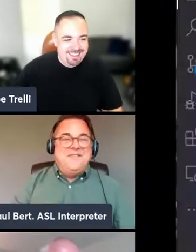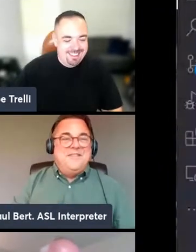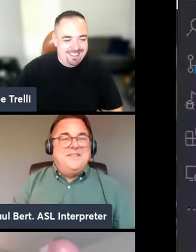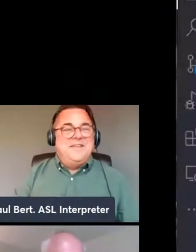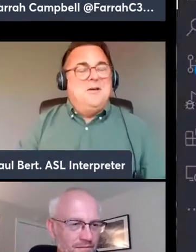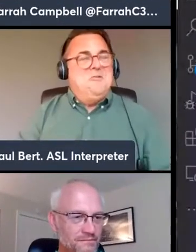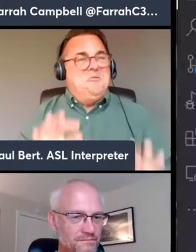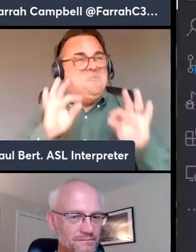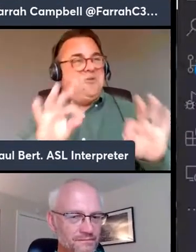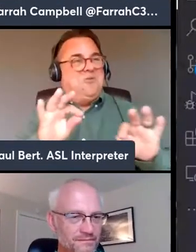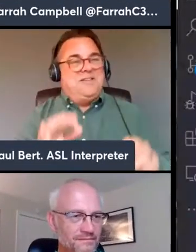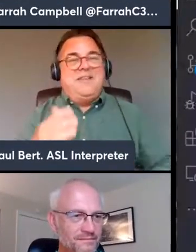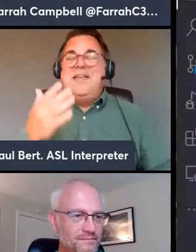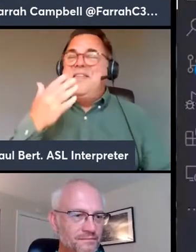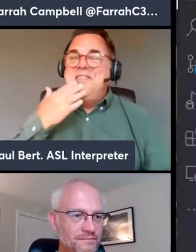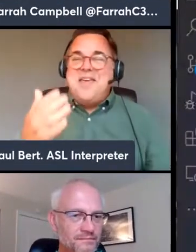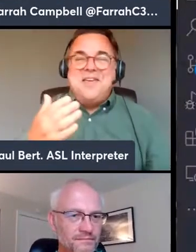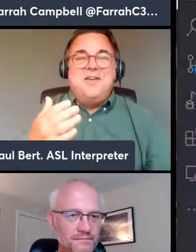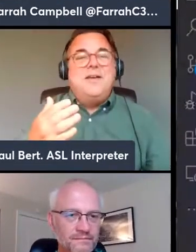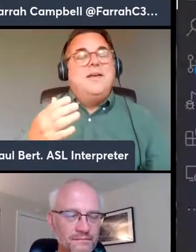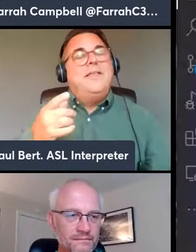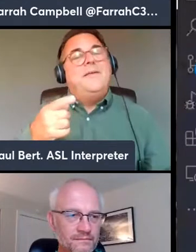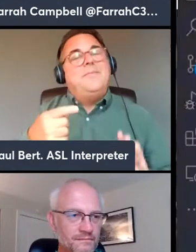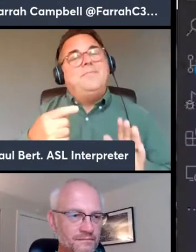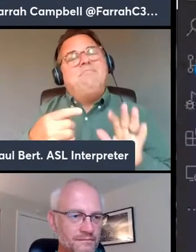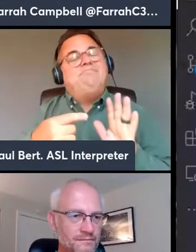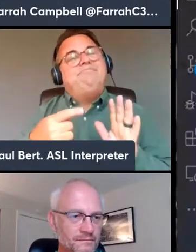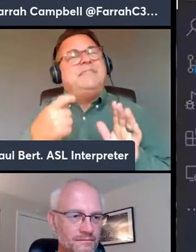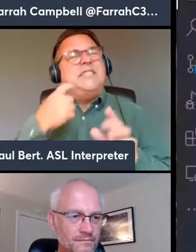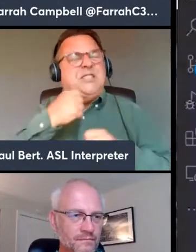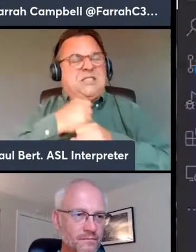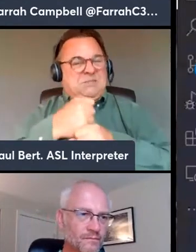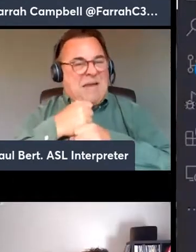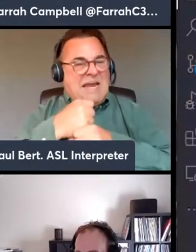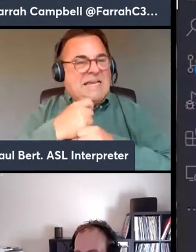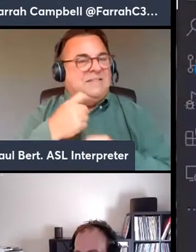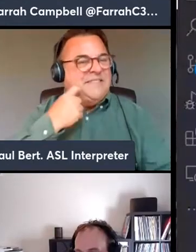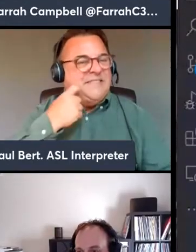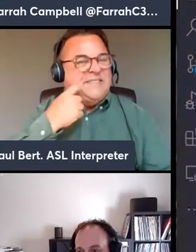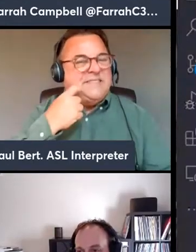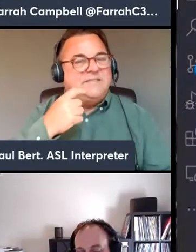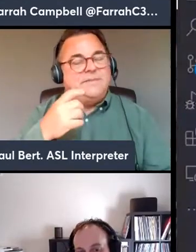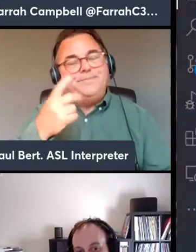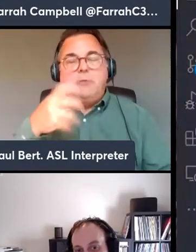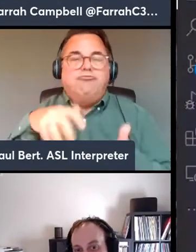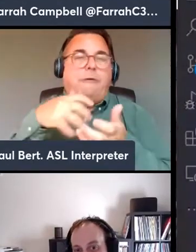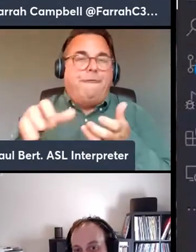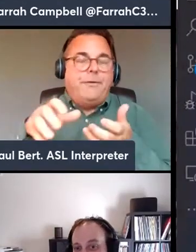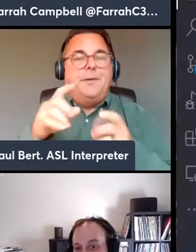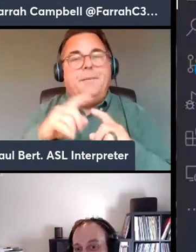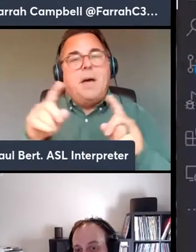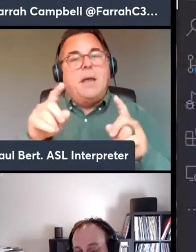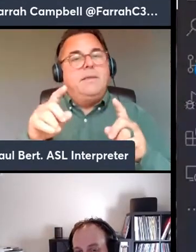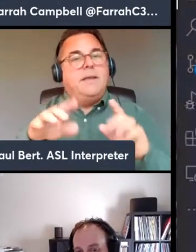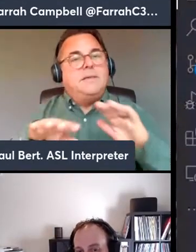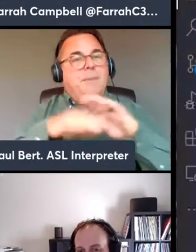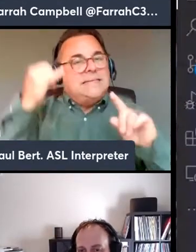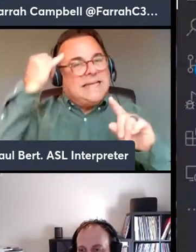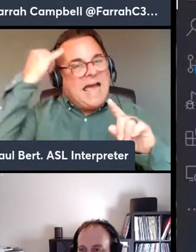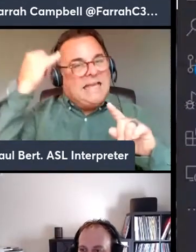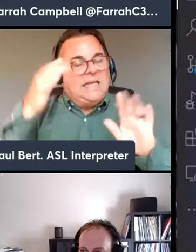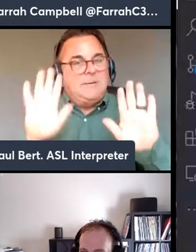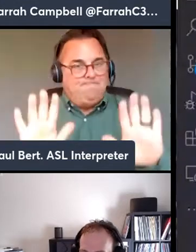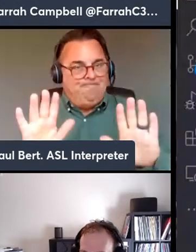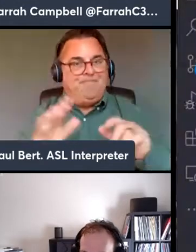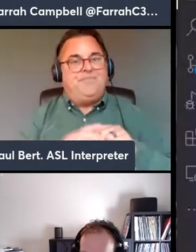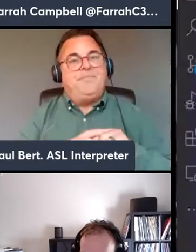Yeah, no, that sounds great. Thanks. This is just a little something that I put together. It's you know, a little crude, but this is the idea behind it. And